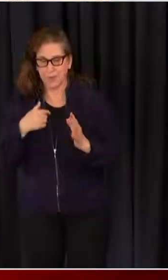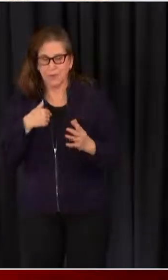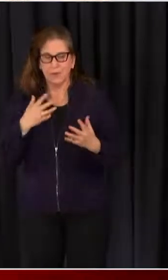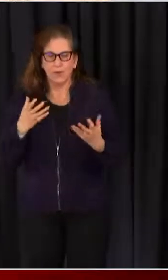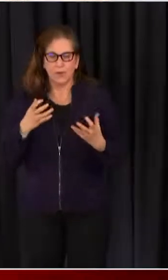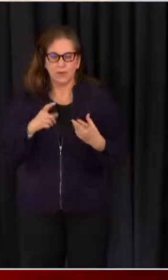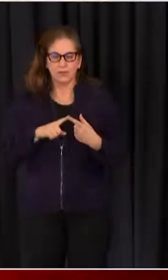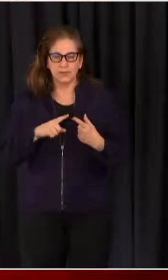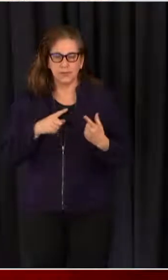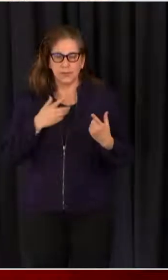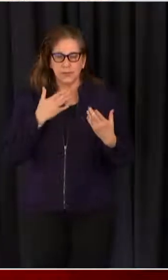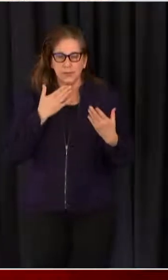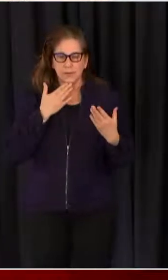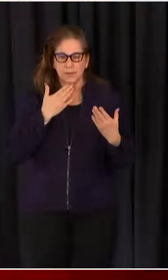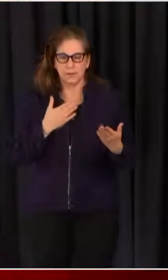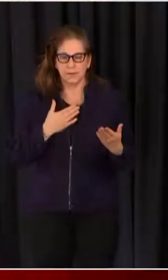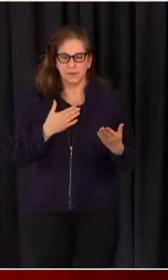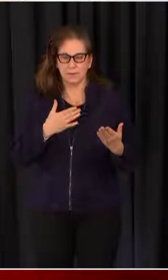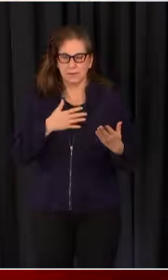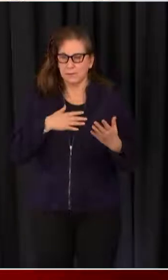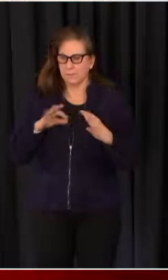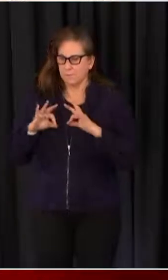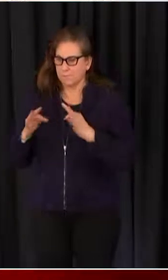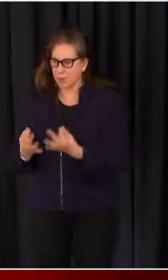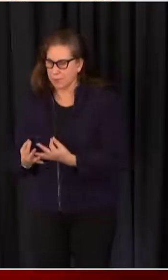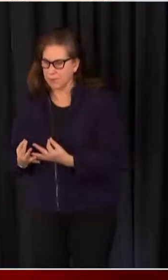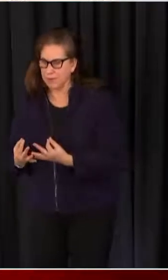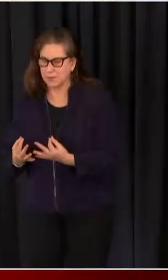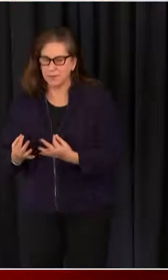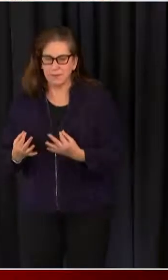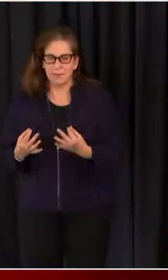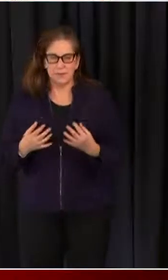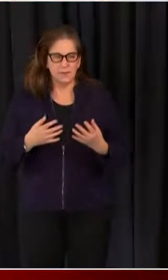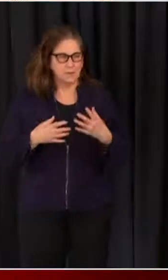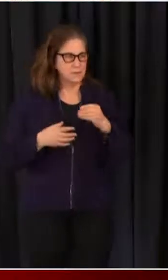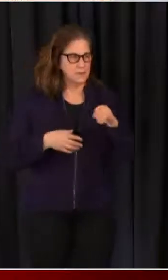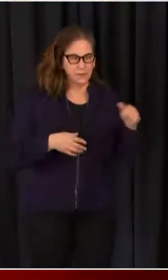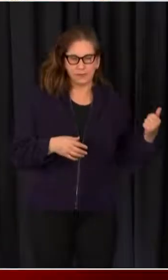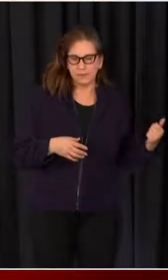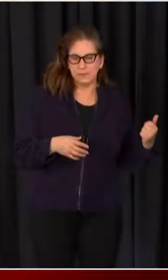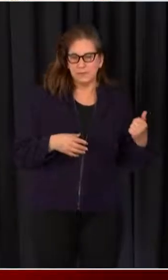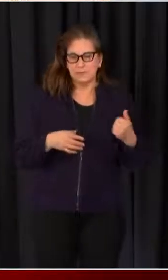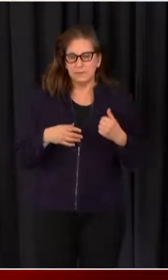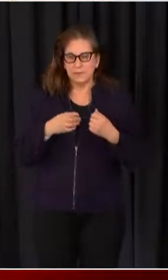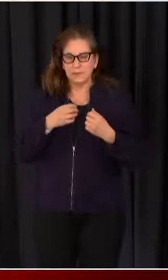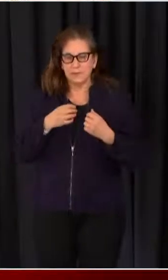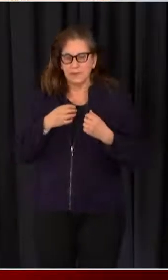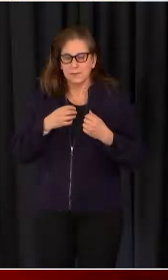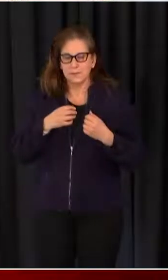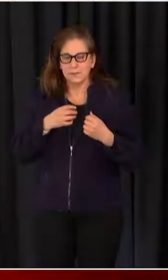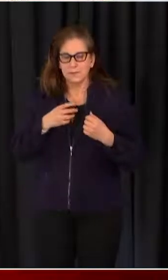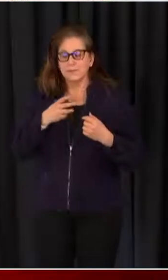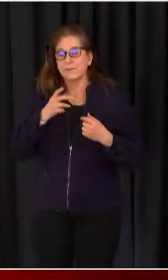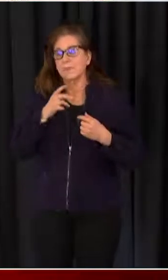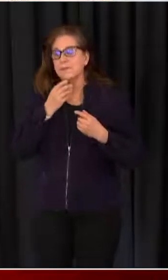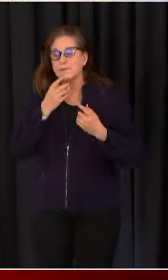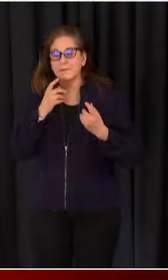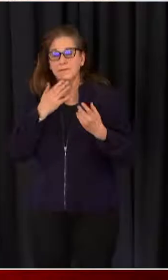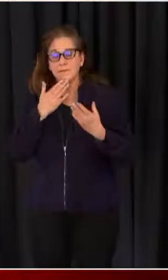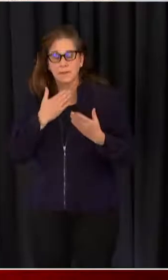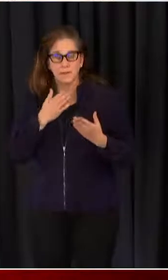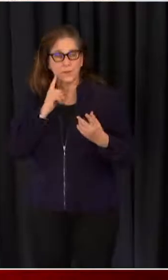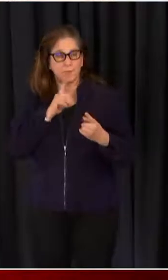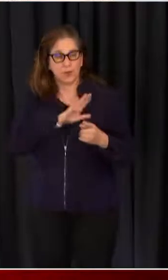you on my behalf and the behalf of my family for all the warm wishes that we have received from around the city. So thank you for